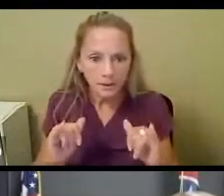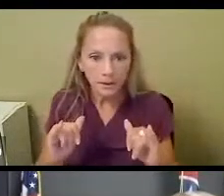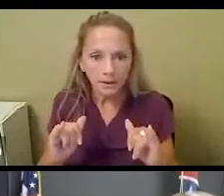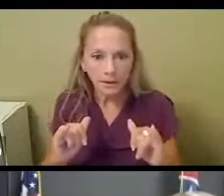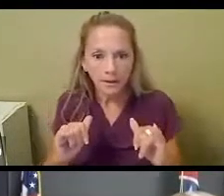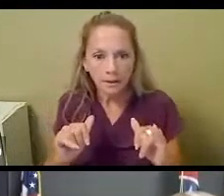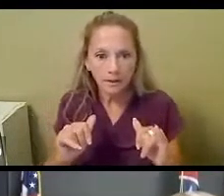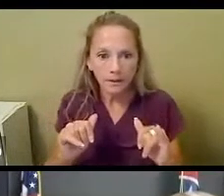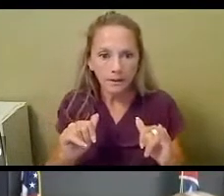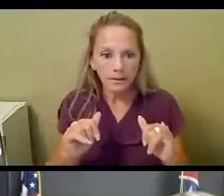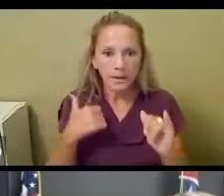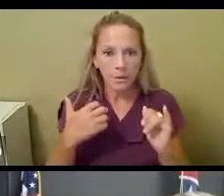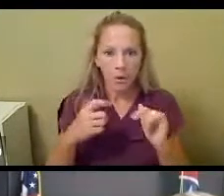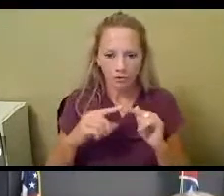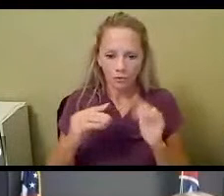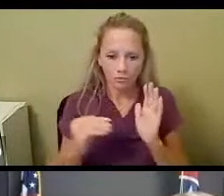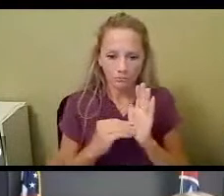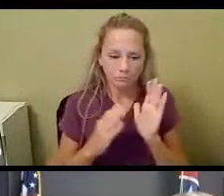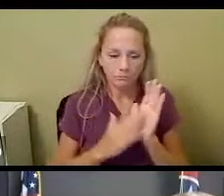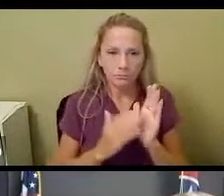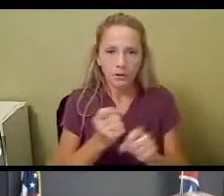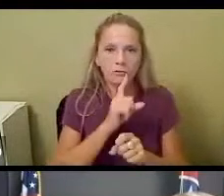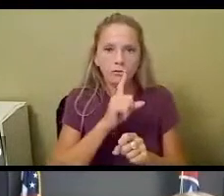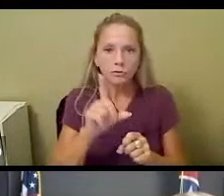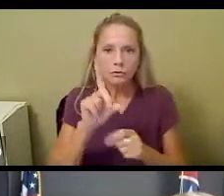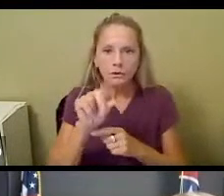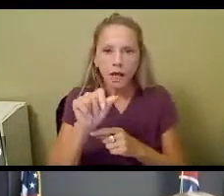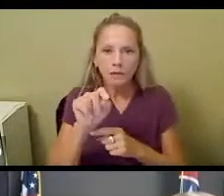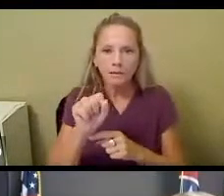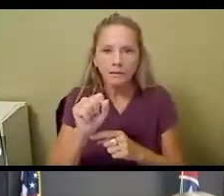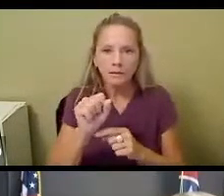just making it accurate for the date.